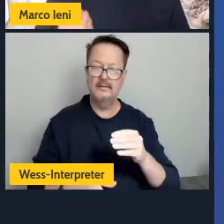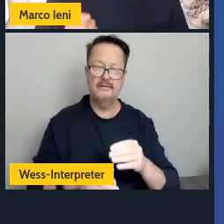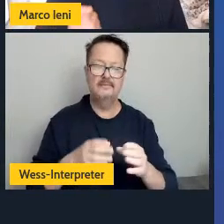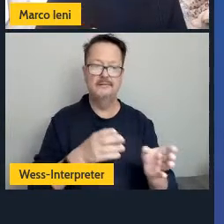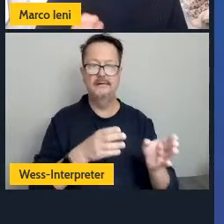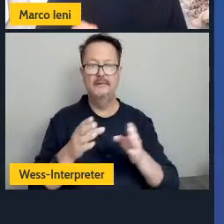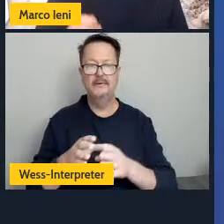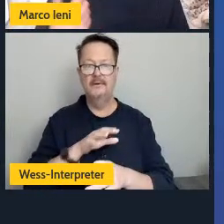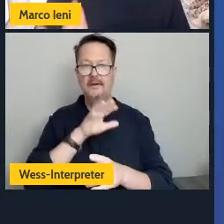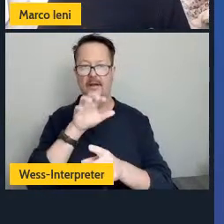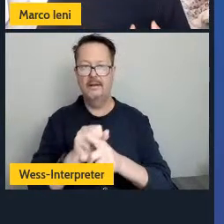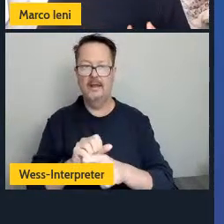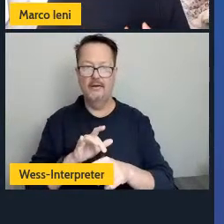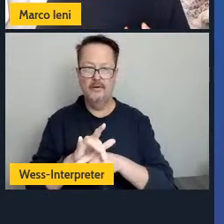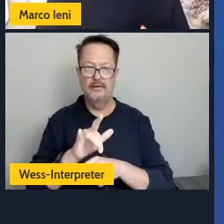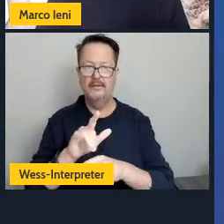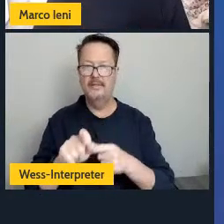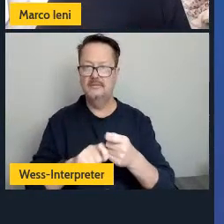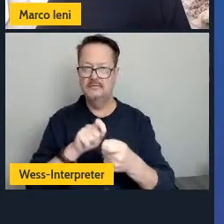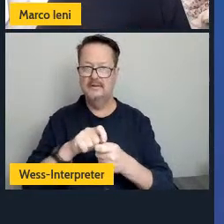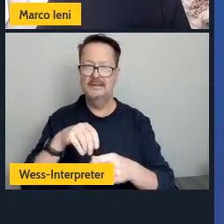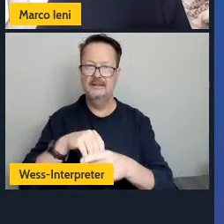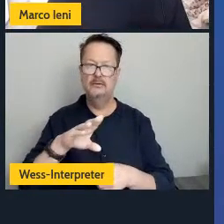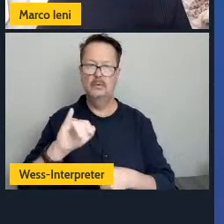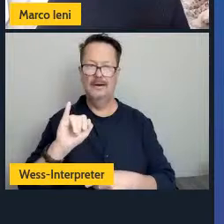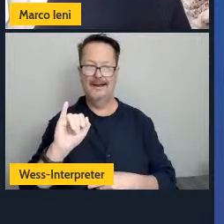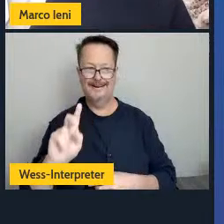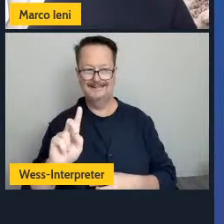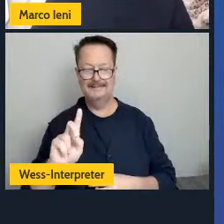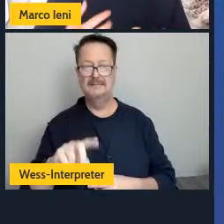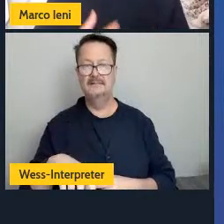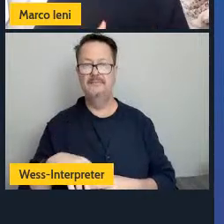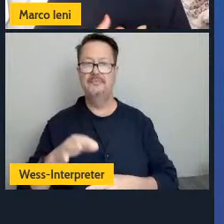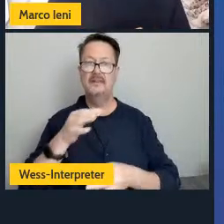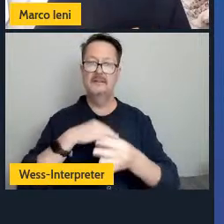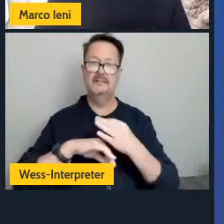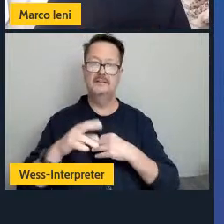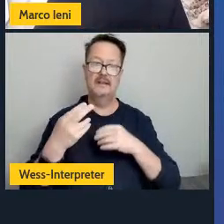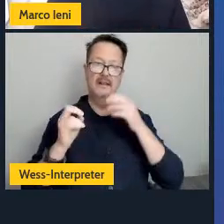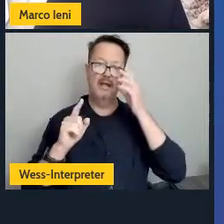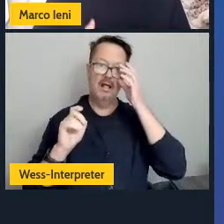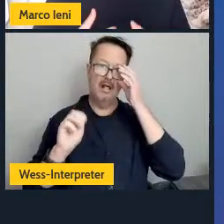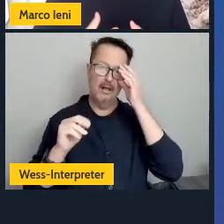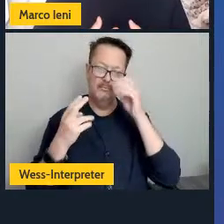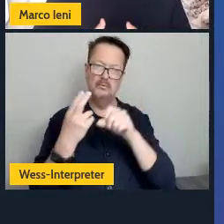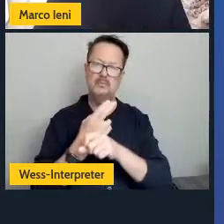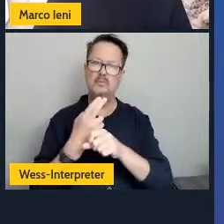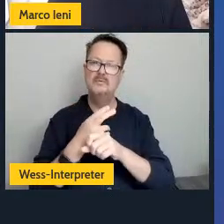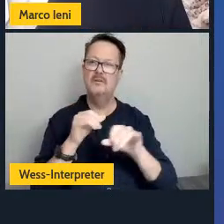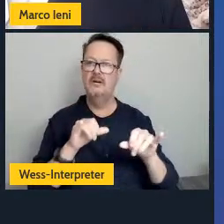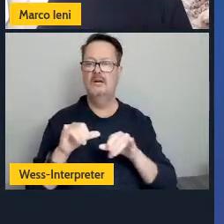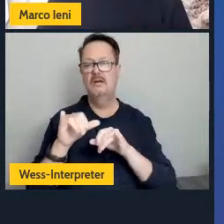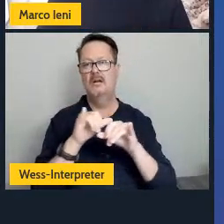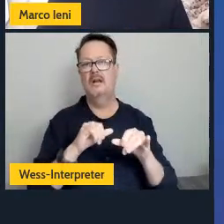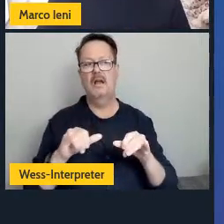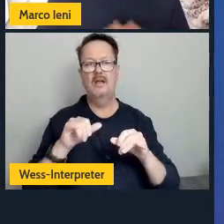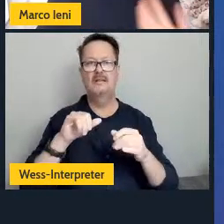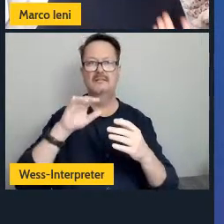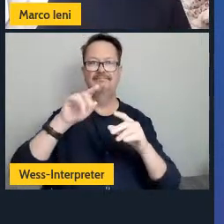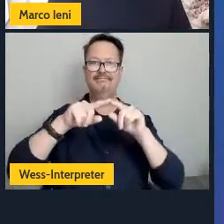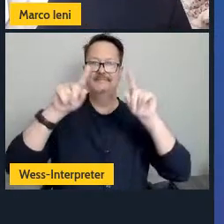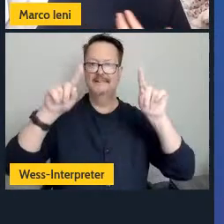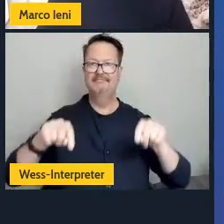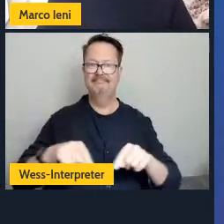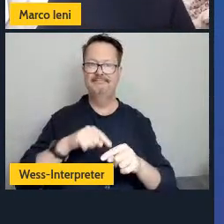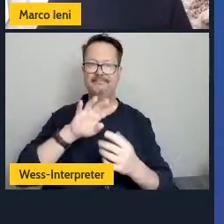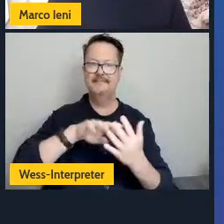errors early directly in your IDE. Instead, Helm uses a custom template language, which I think it's